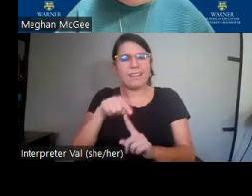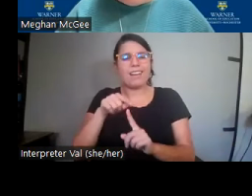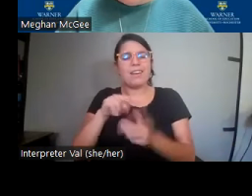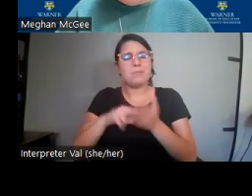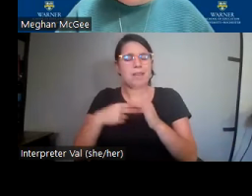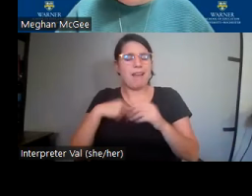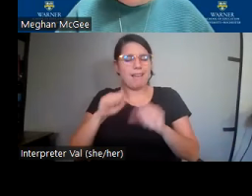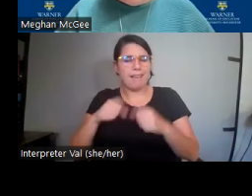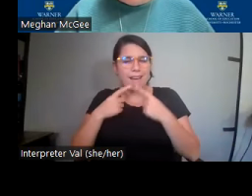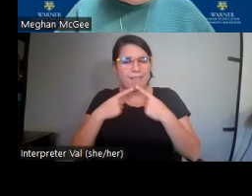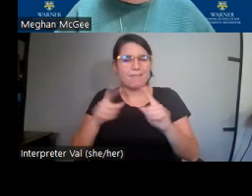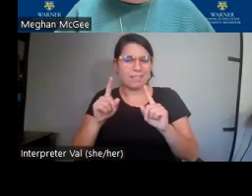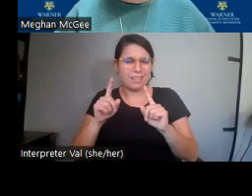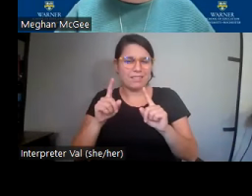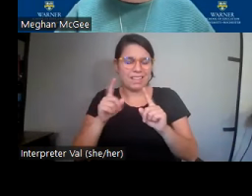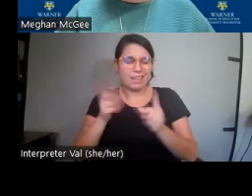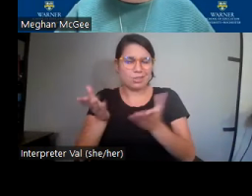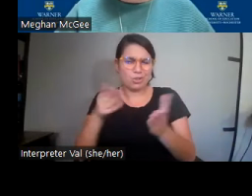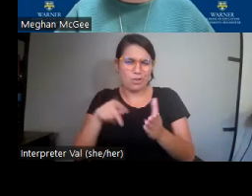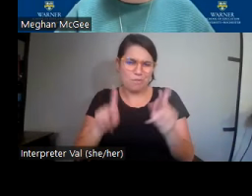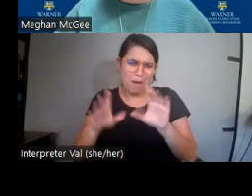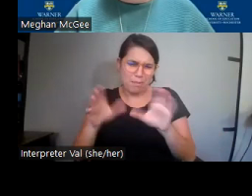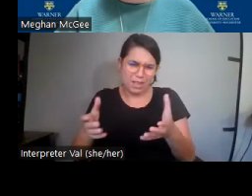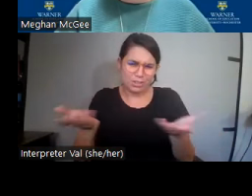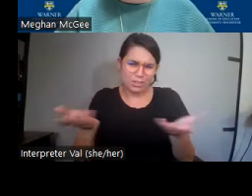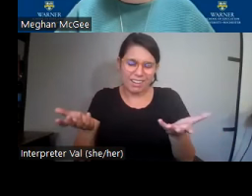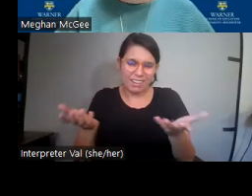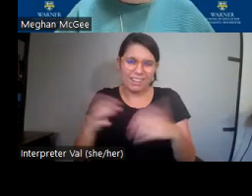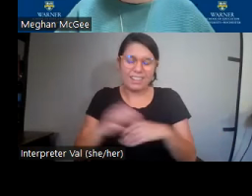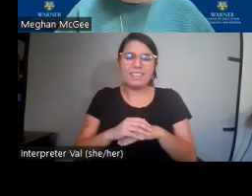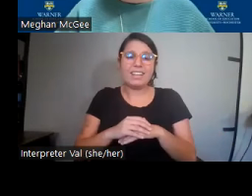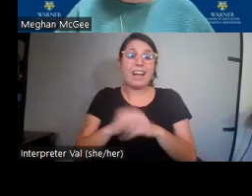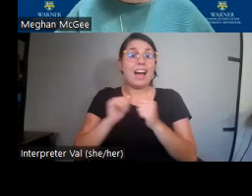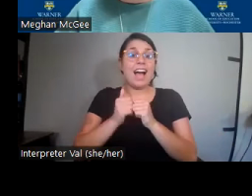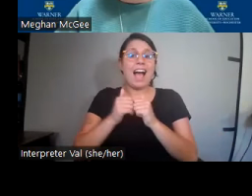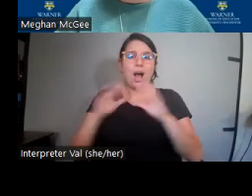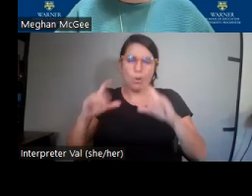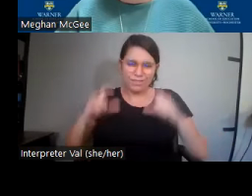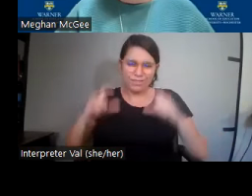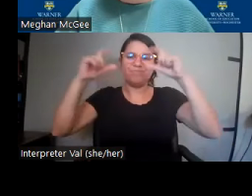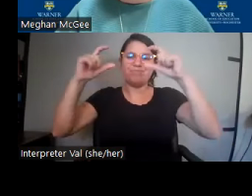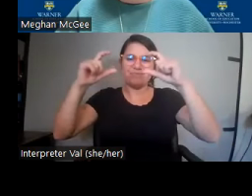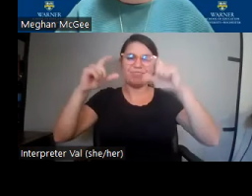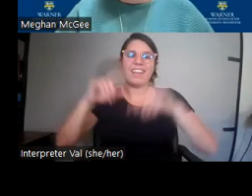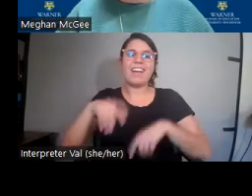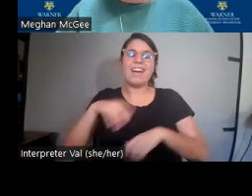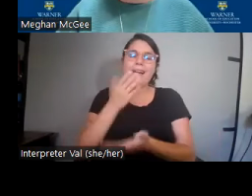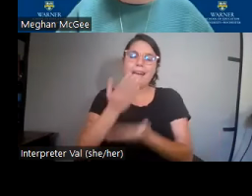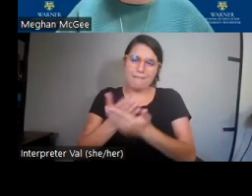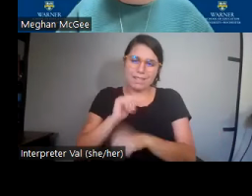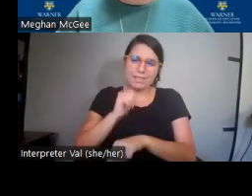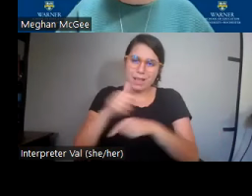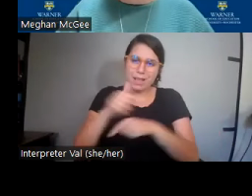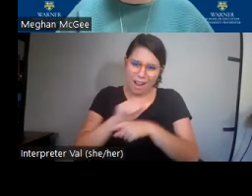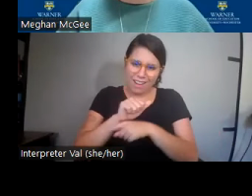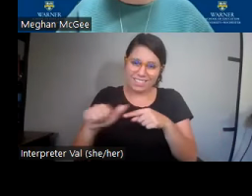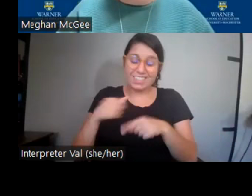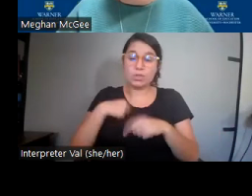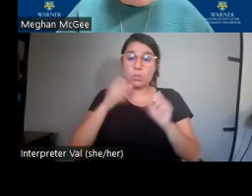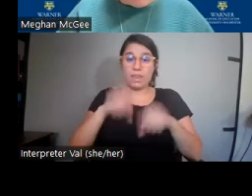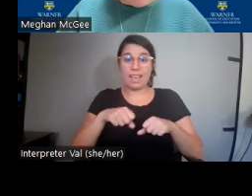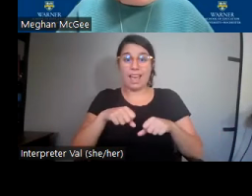this population. And that's through the utilization of evidence-based practices that we can evaluate and then